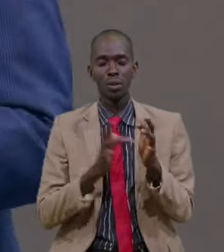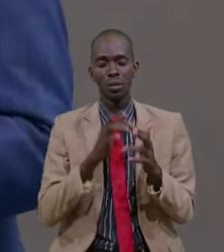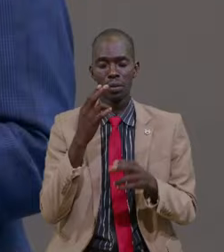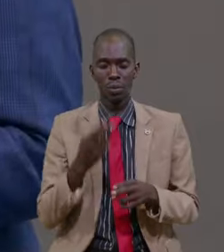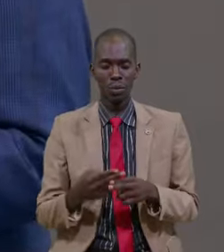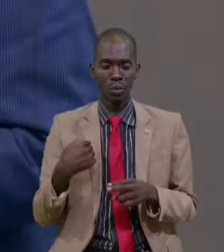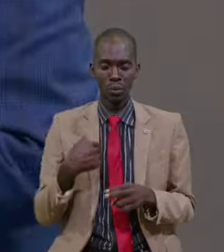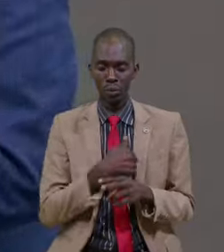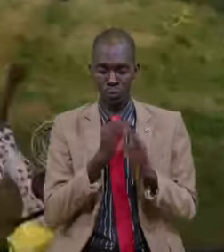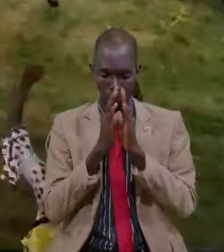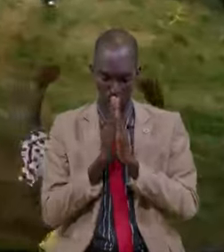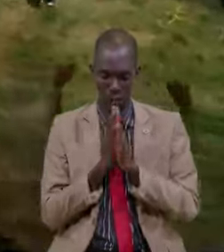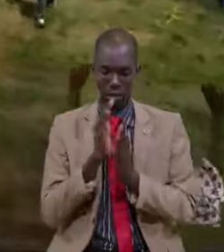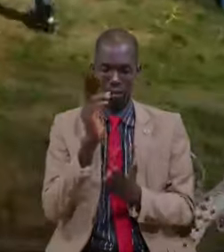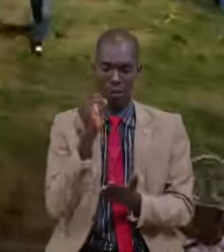we pray.